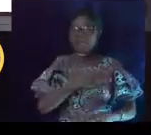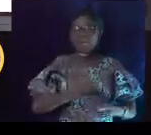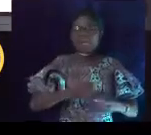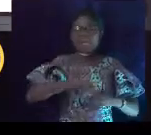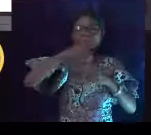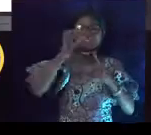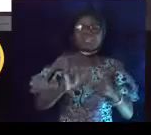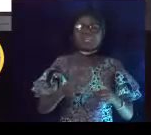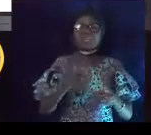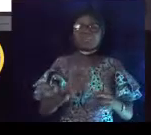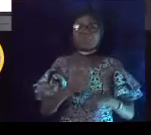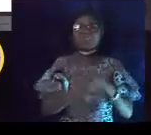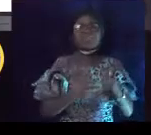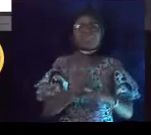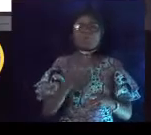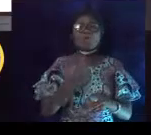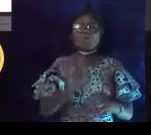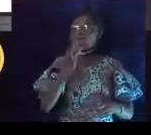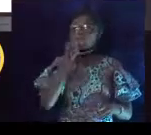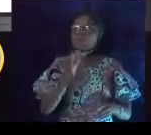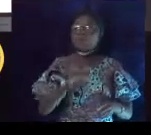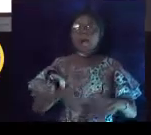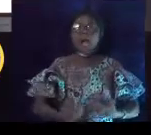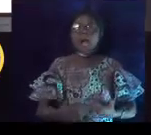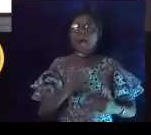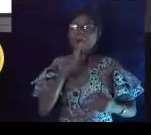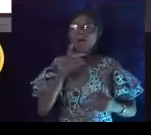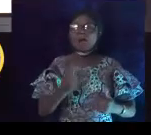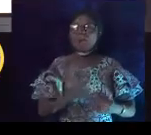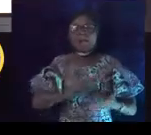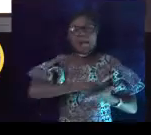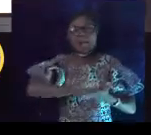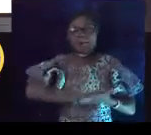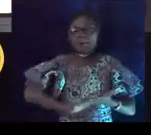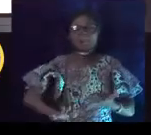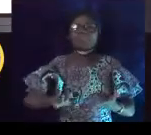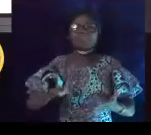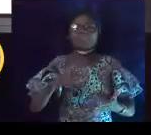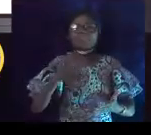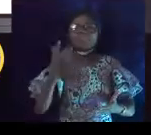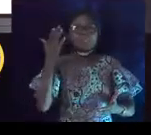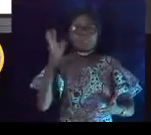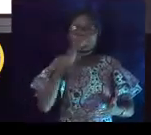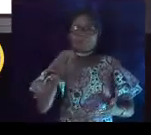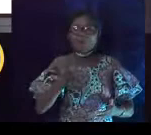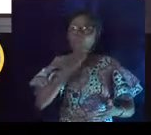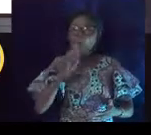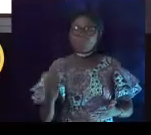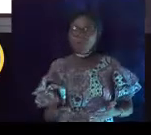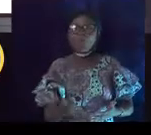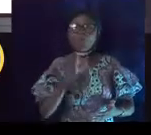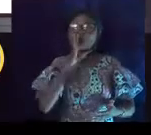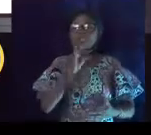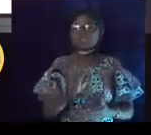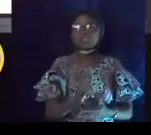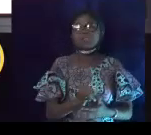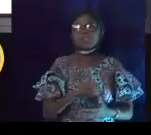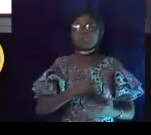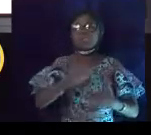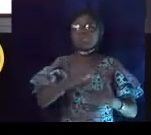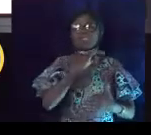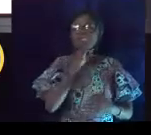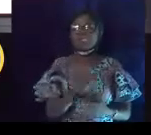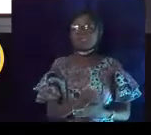form of disease if they are not well taken care of, especially the kind of food and how hygiene their water container